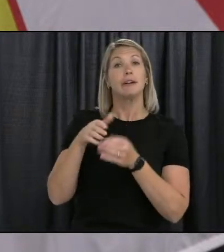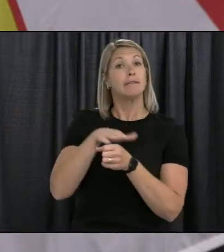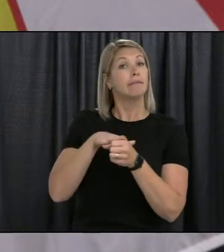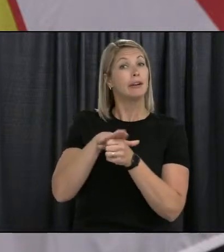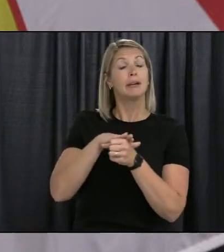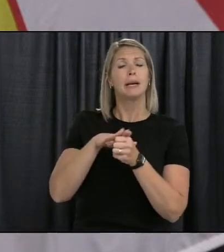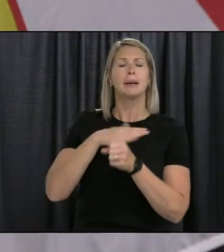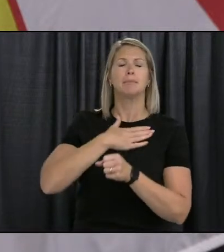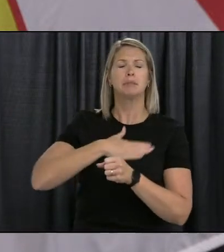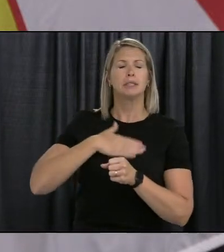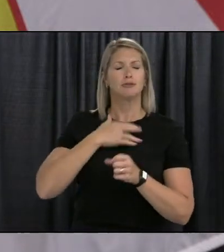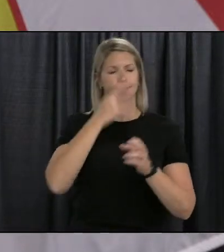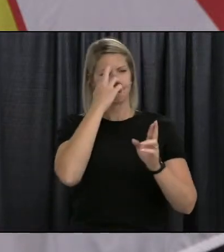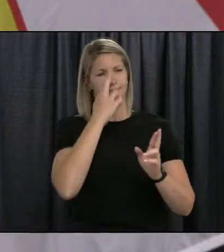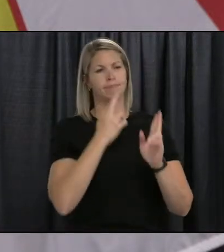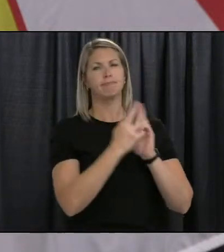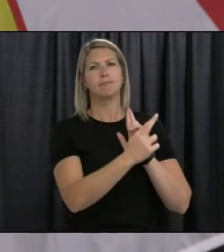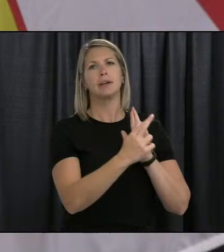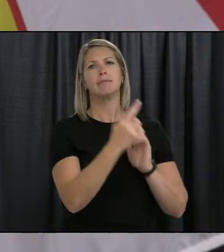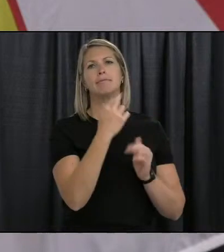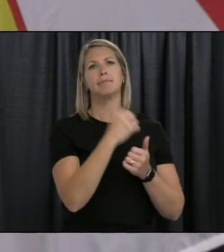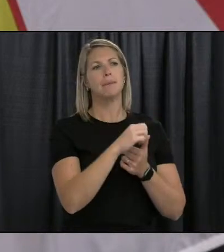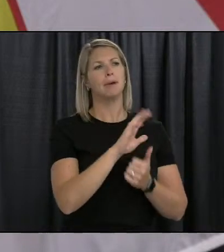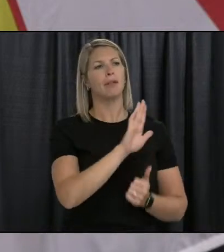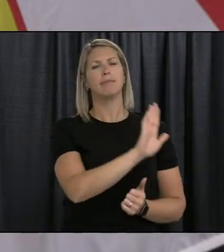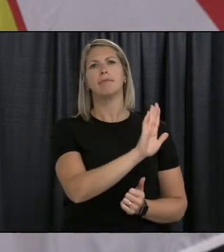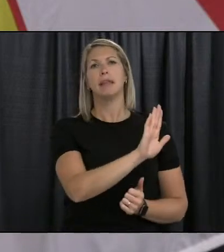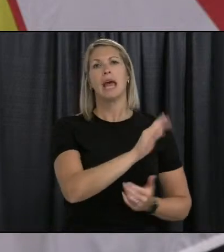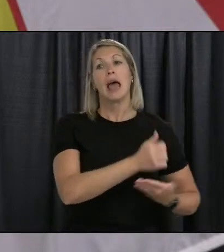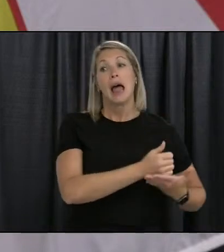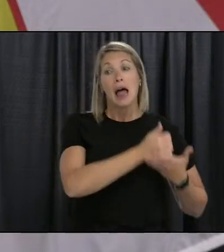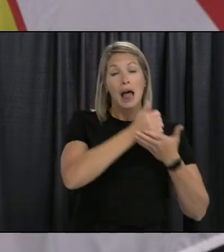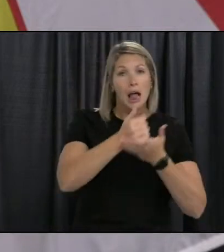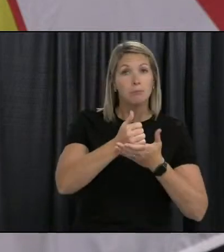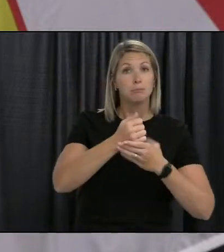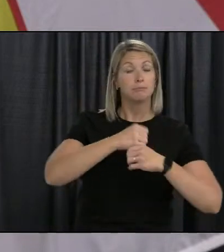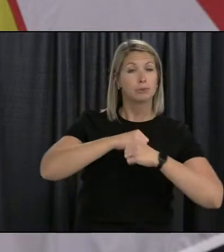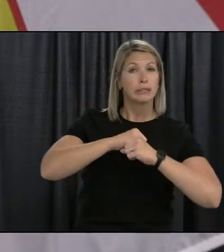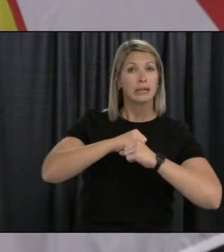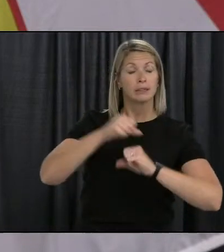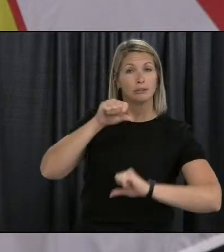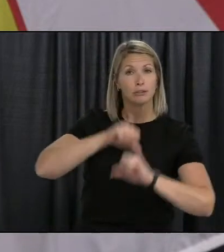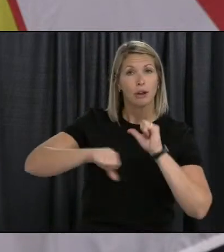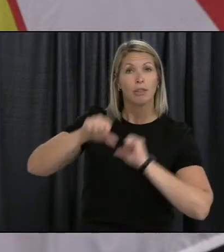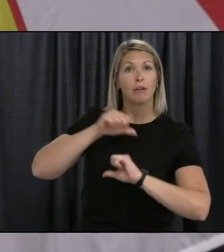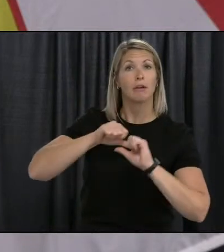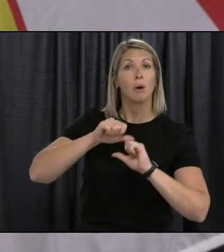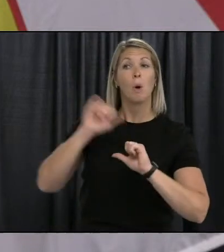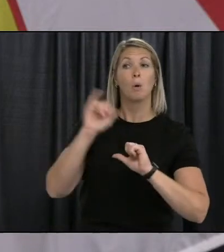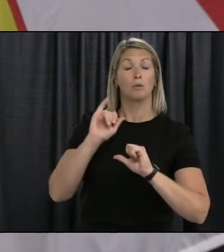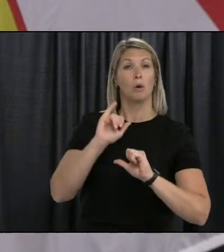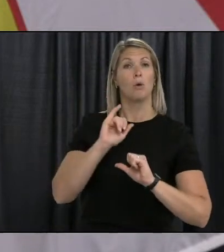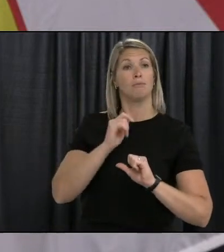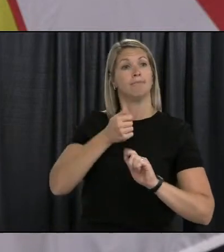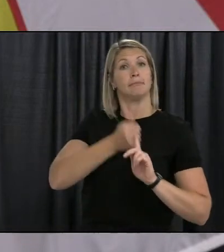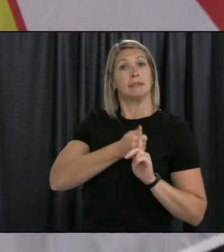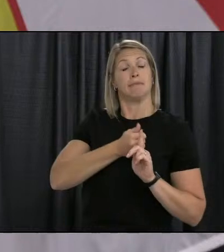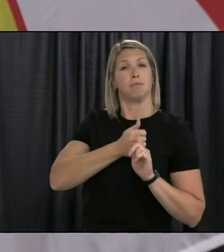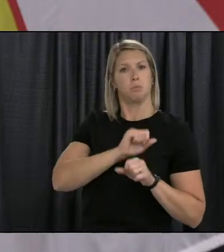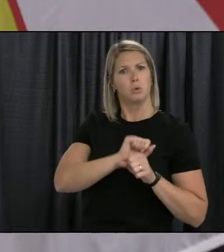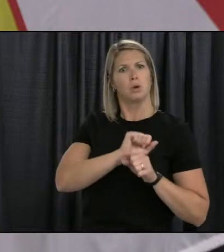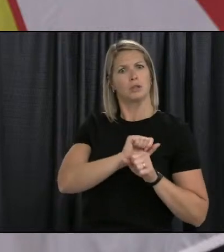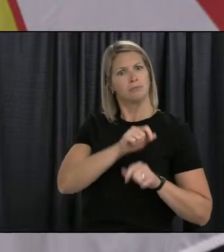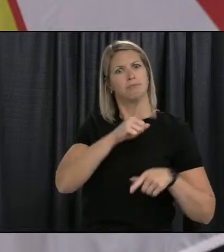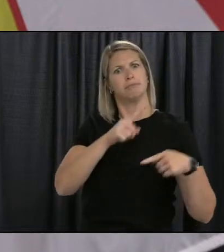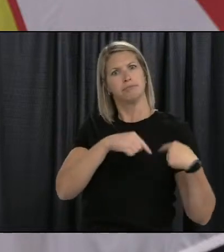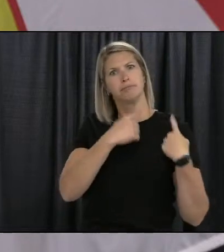regional health authorities. These are people who help the public and provide much needed services within our province, and they have been an